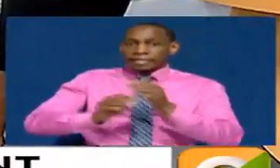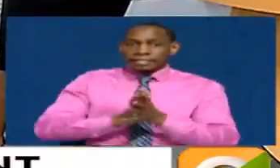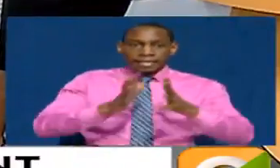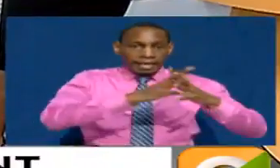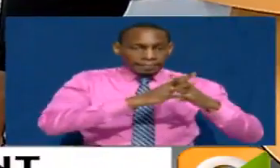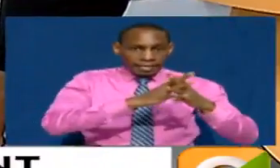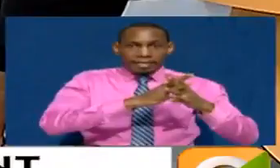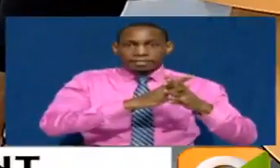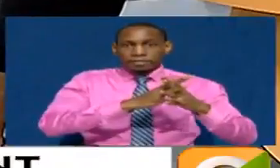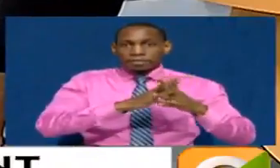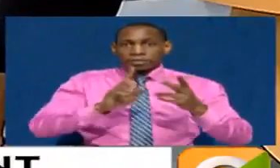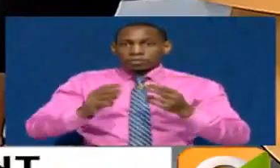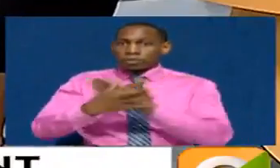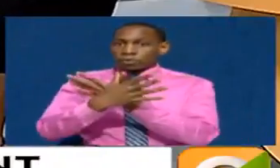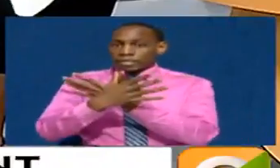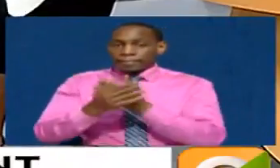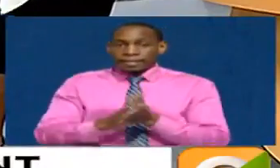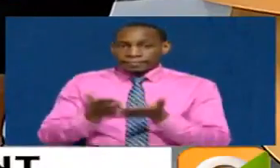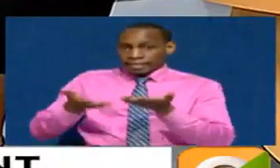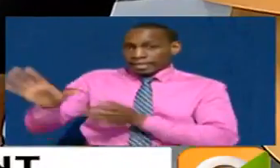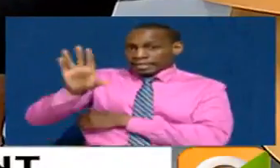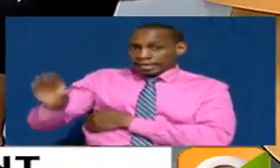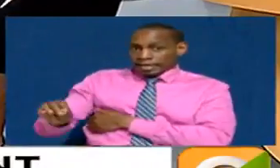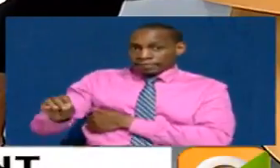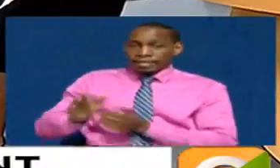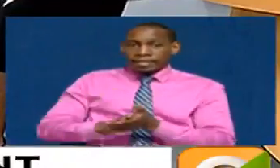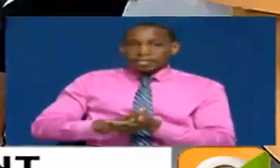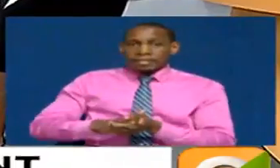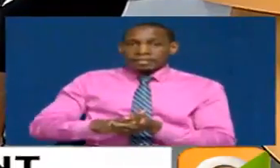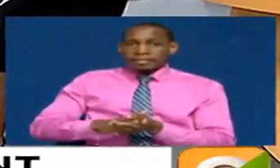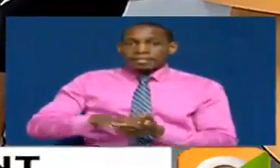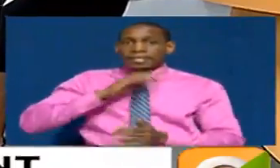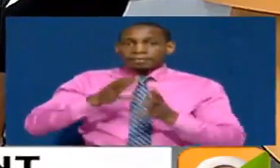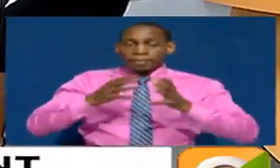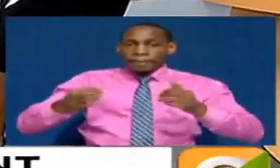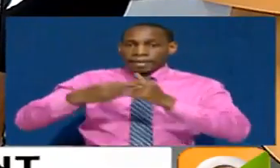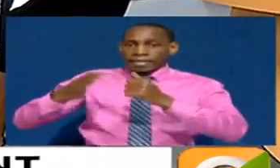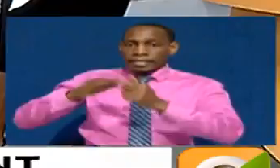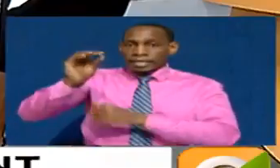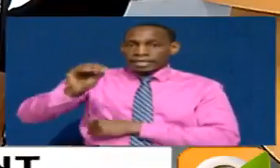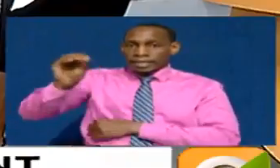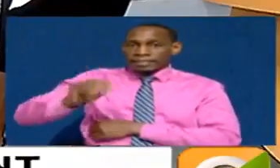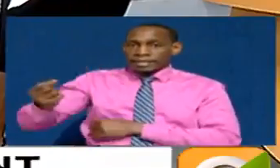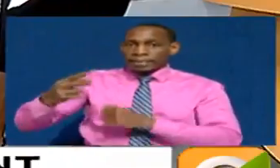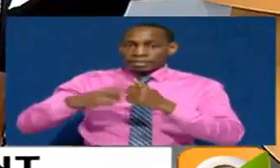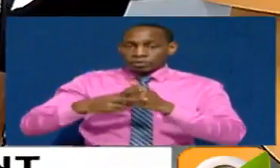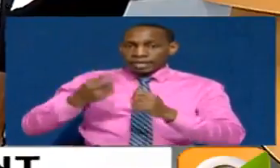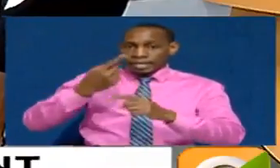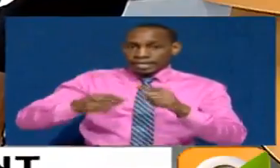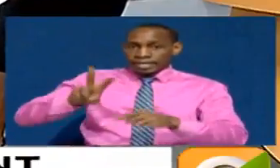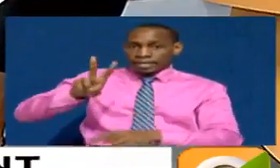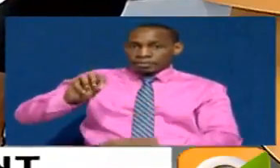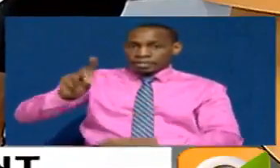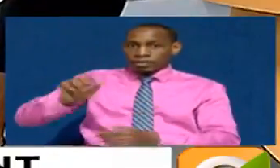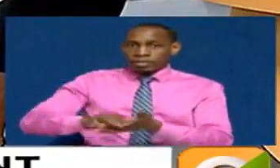United States and Germany. Now, in Africa, deaths increased by 89% in the month of July this year.